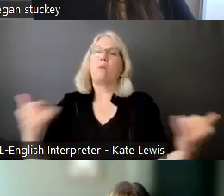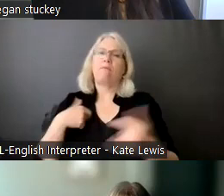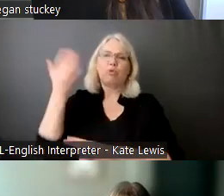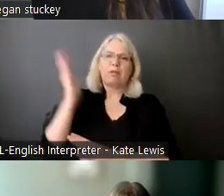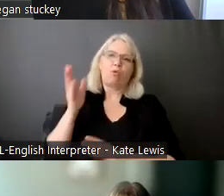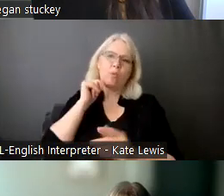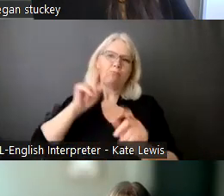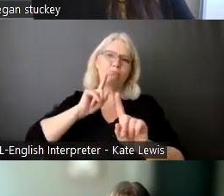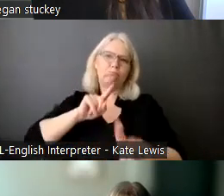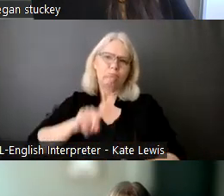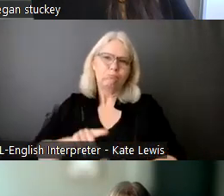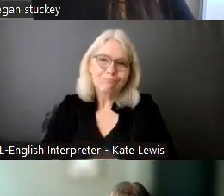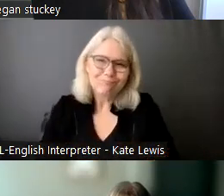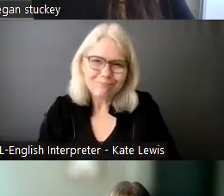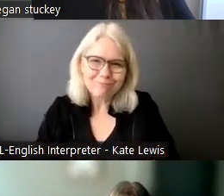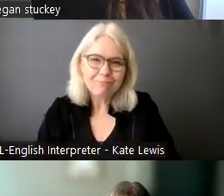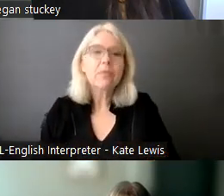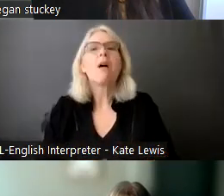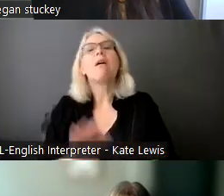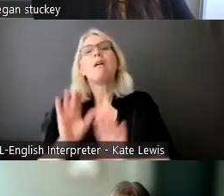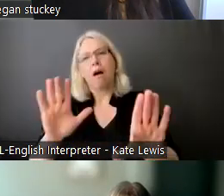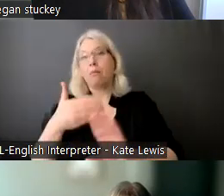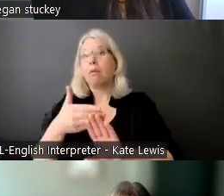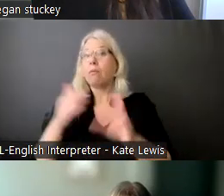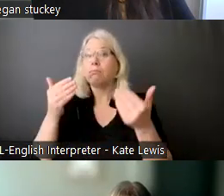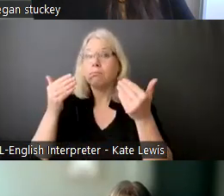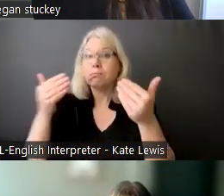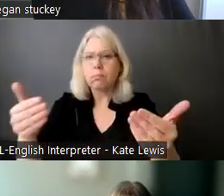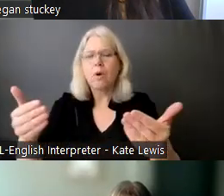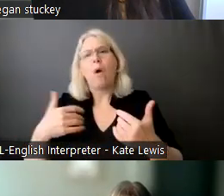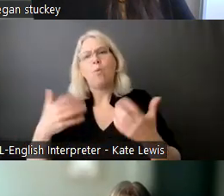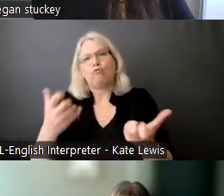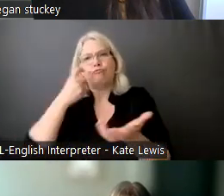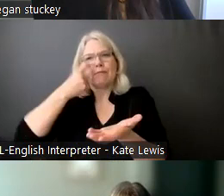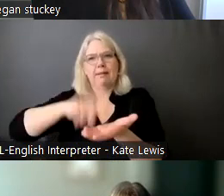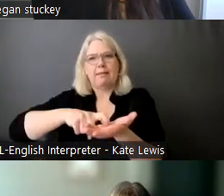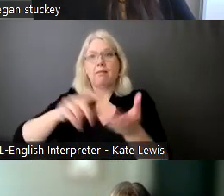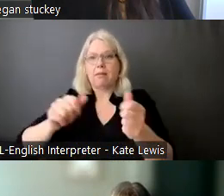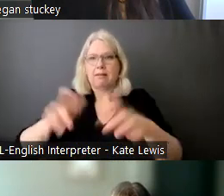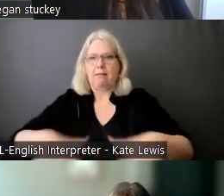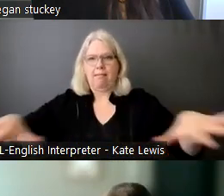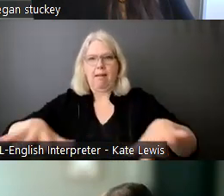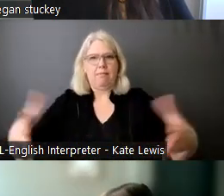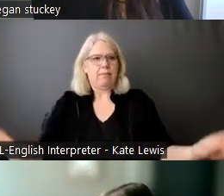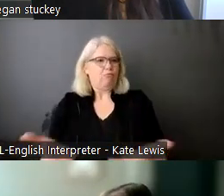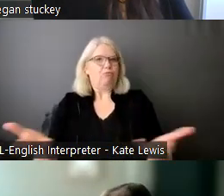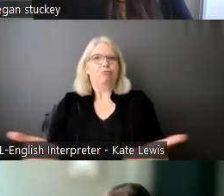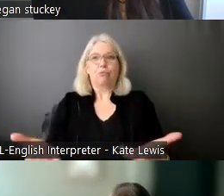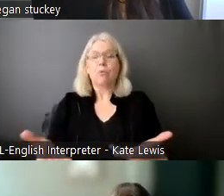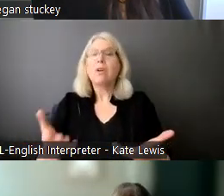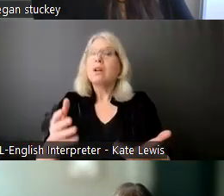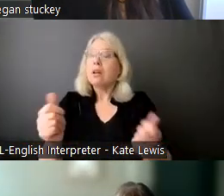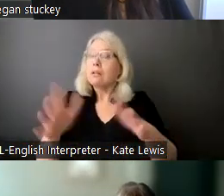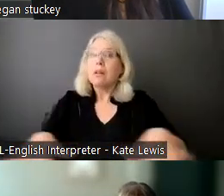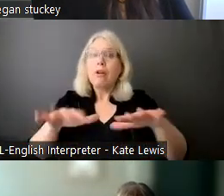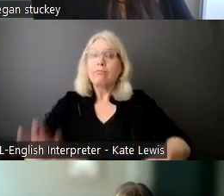And as we'd like to begin, we acknowledge that we gather on the traditional territory of a number of First Nations